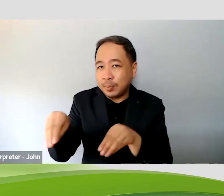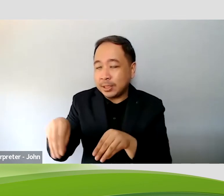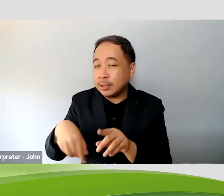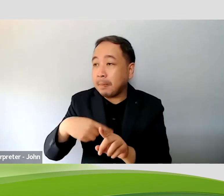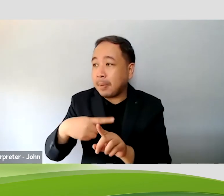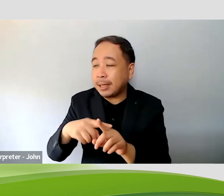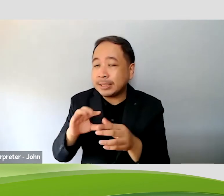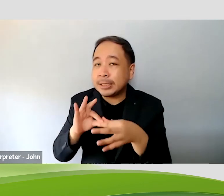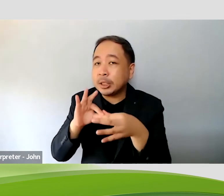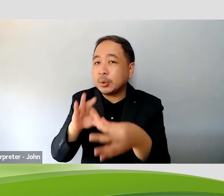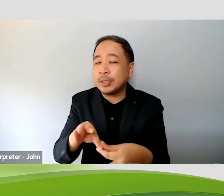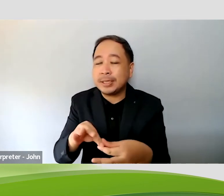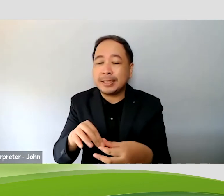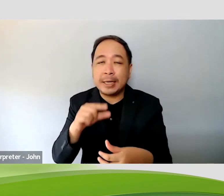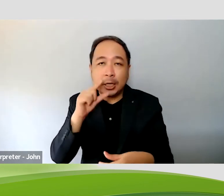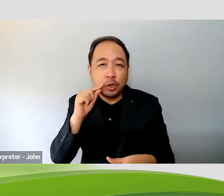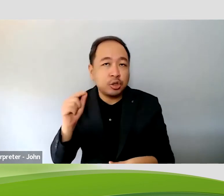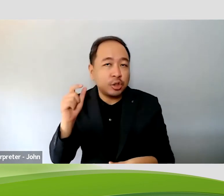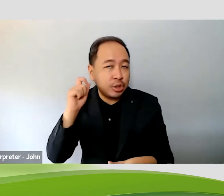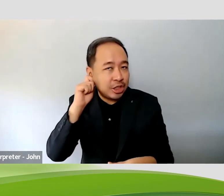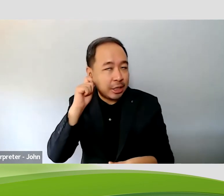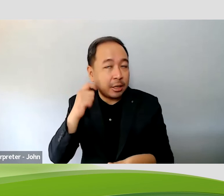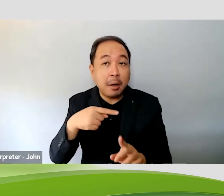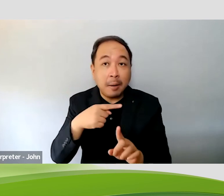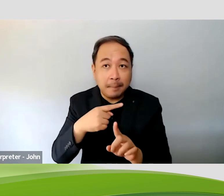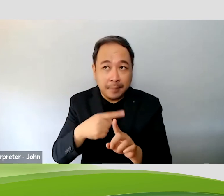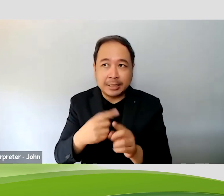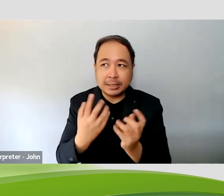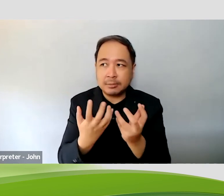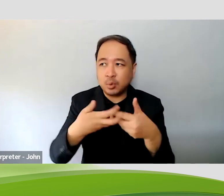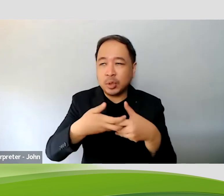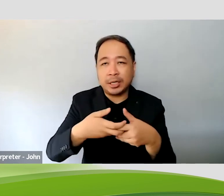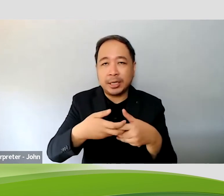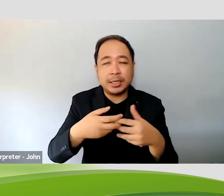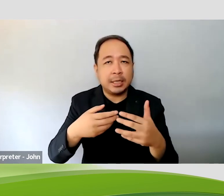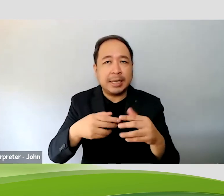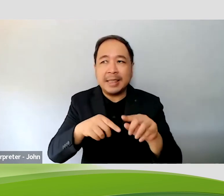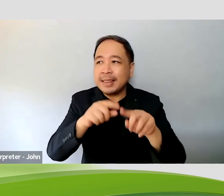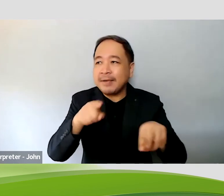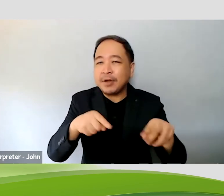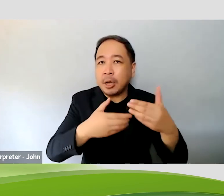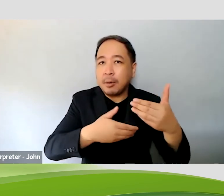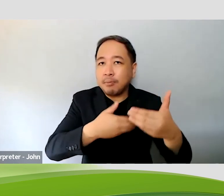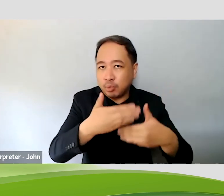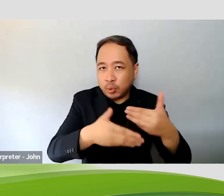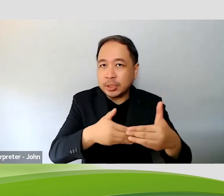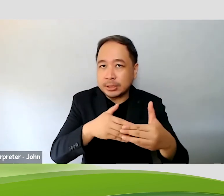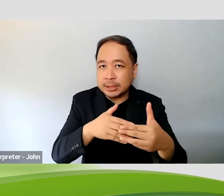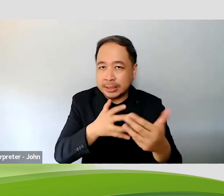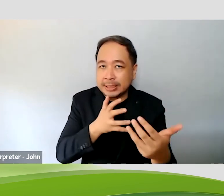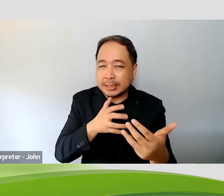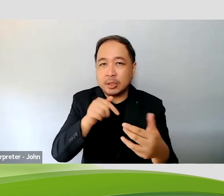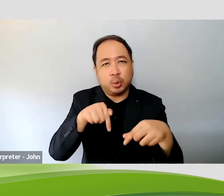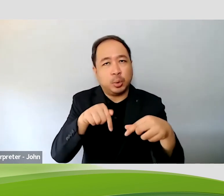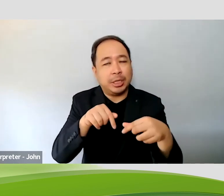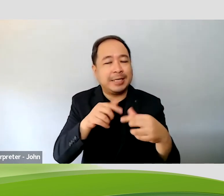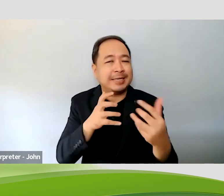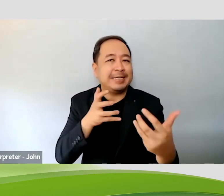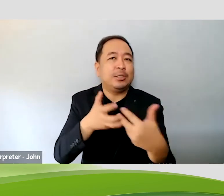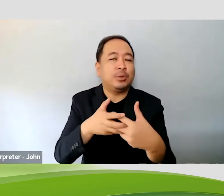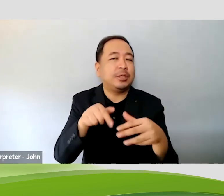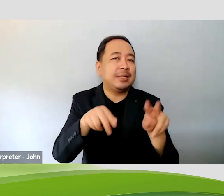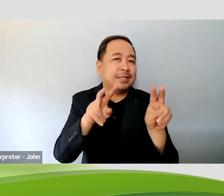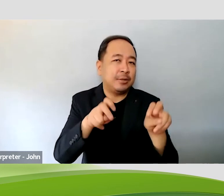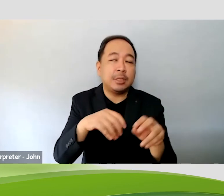other environmental factors, and also to draw linkages with other ongoing processes to which these issues are relevant, including the International Migration